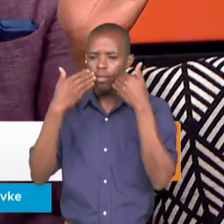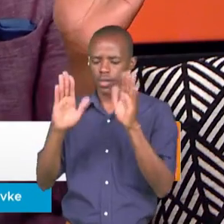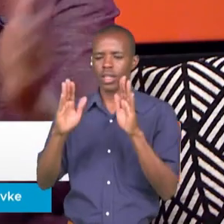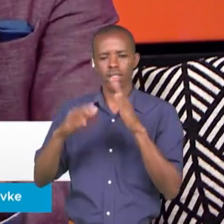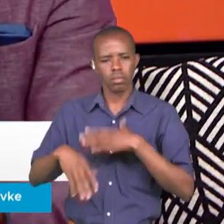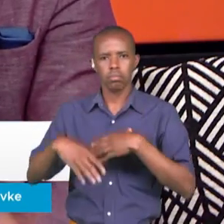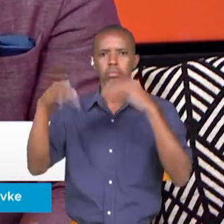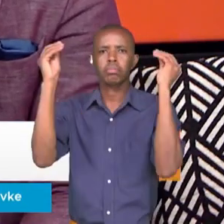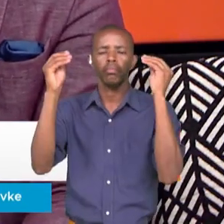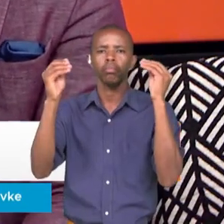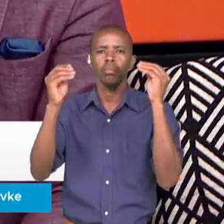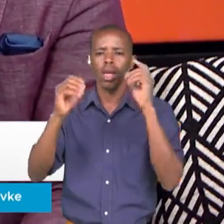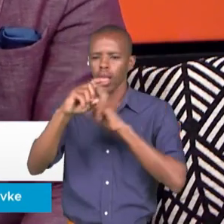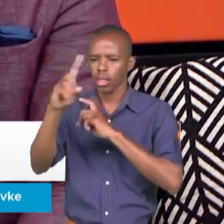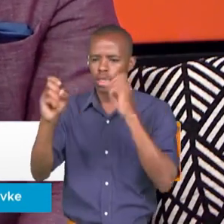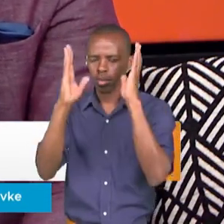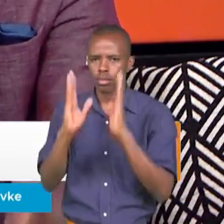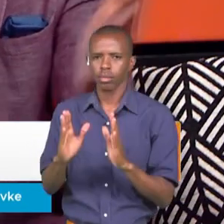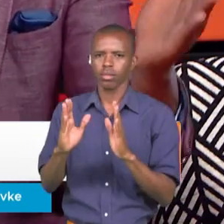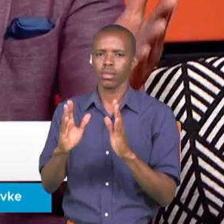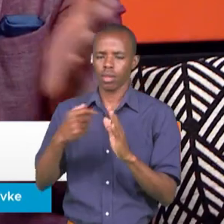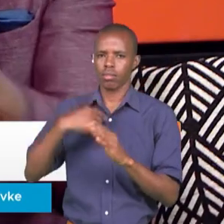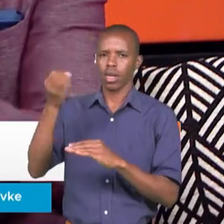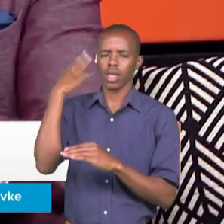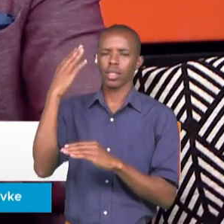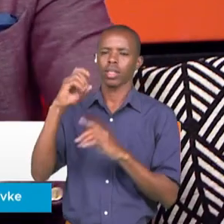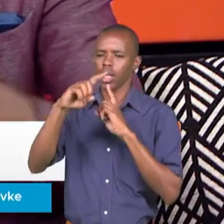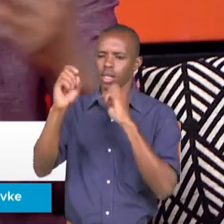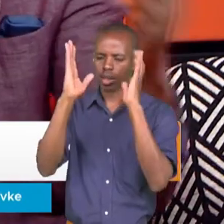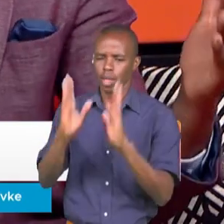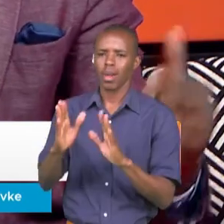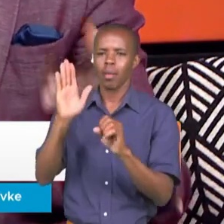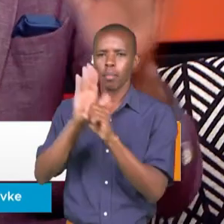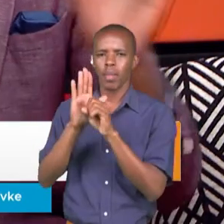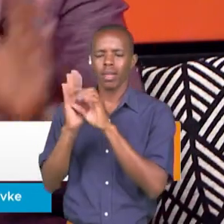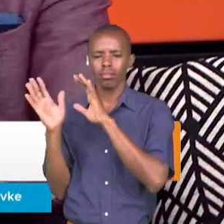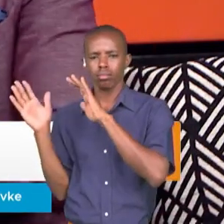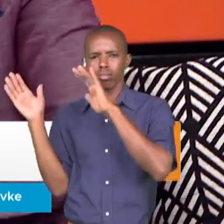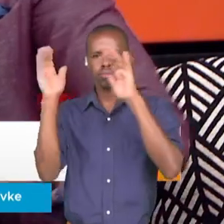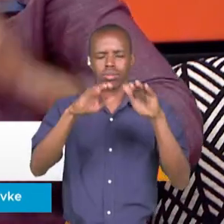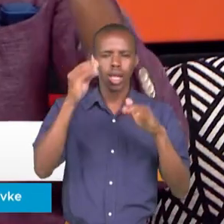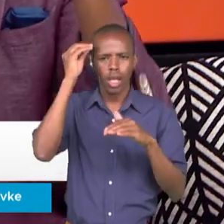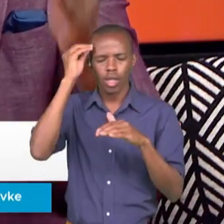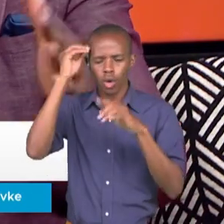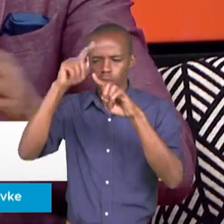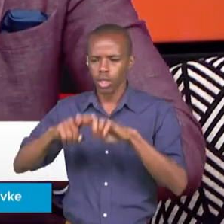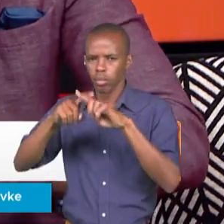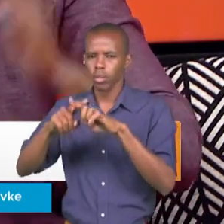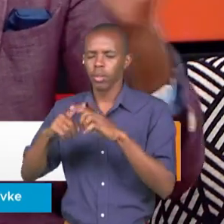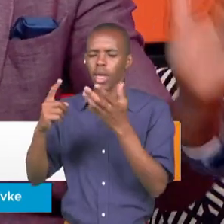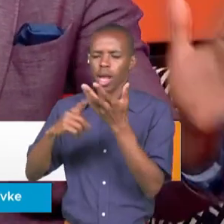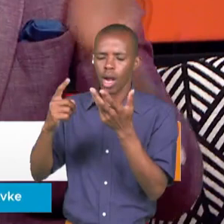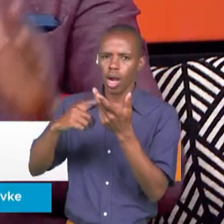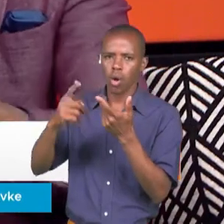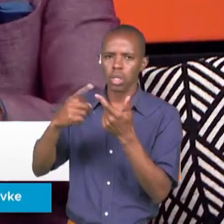go. Examiners. Now, I understand there's so many examiners actually that come into place, depending on the course you're doing, if it's accounting, there's a